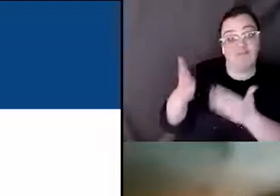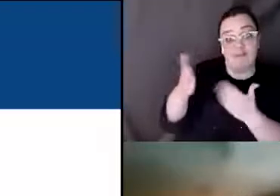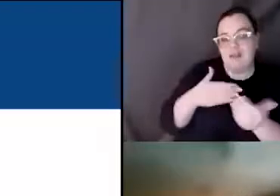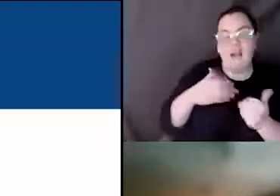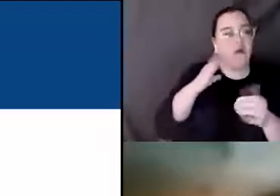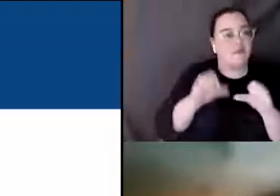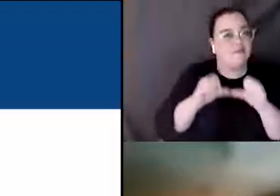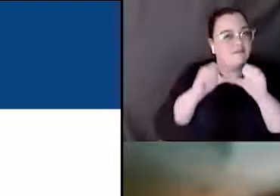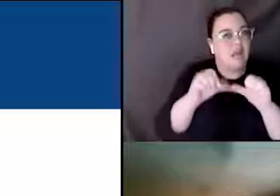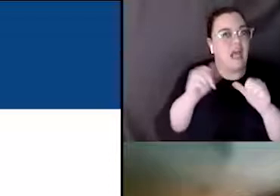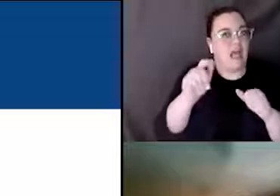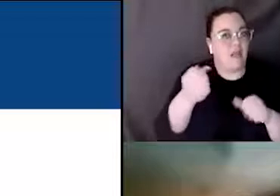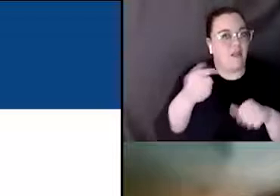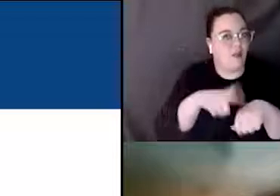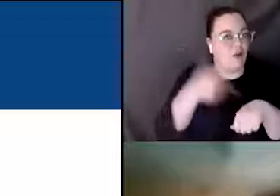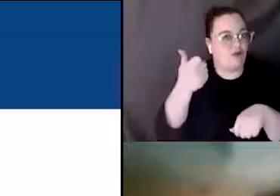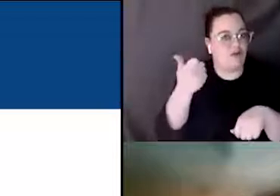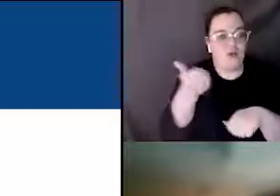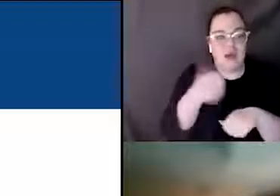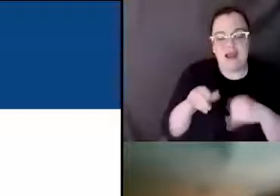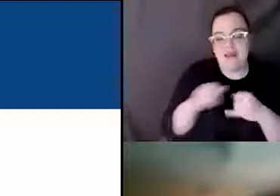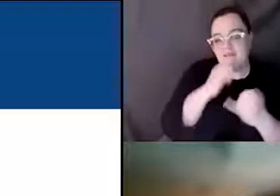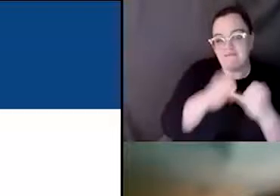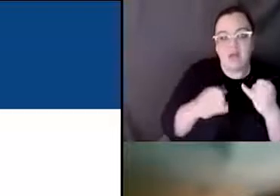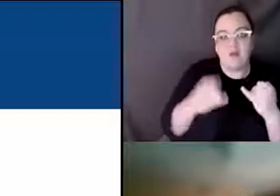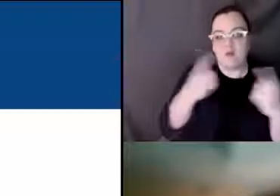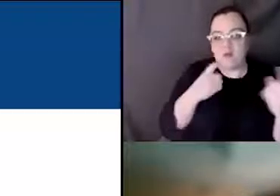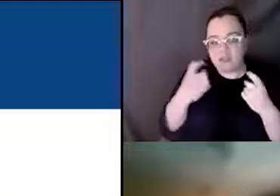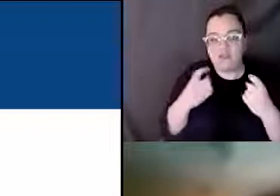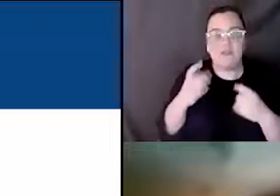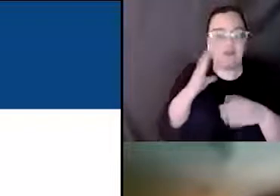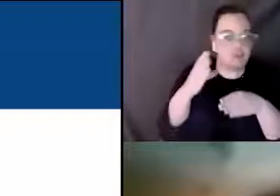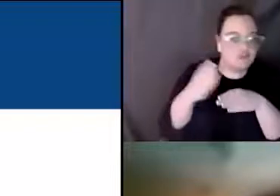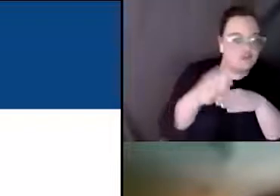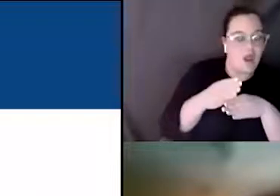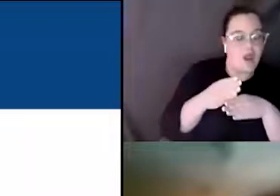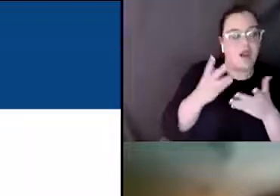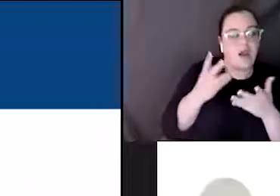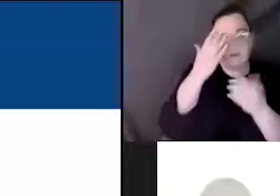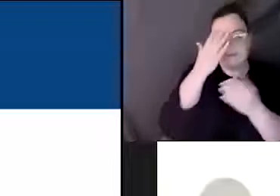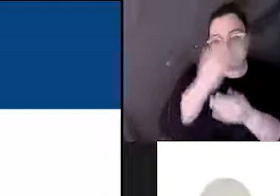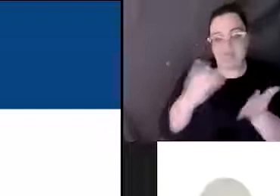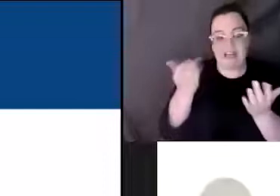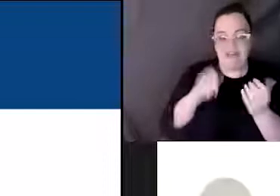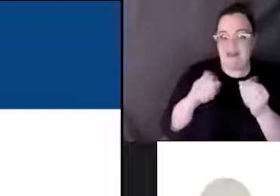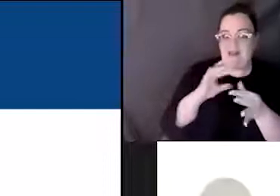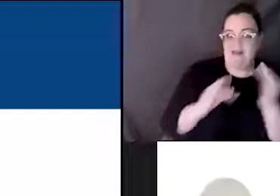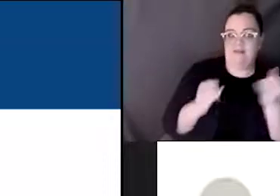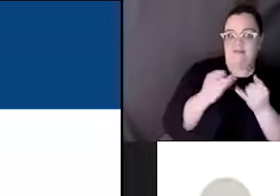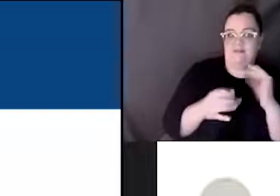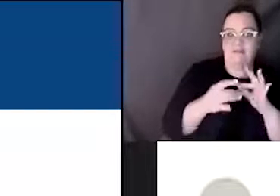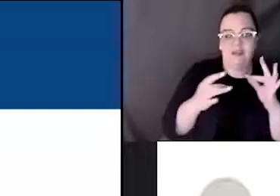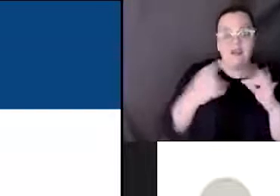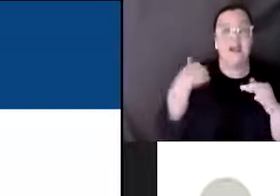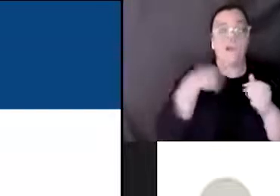bit still here to address any final questions and share, if anybody has things to share. We have been putting the